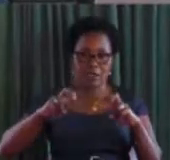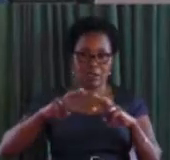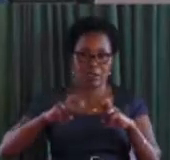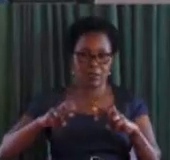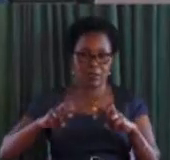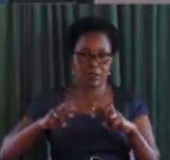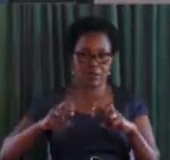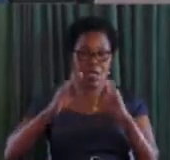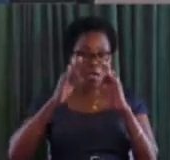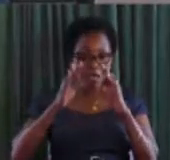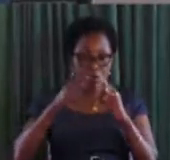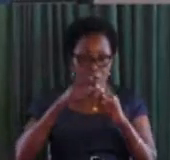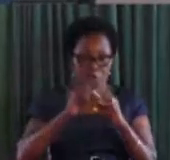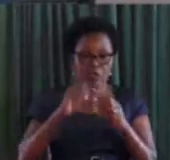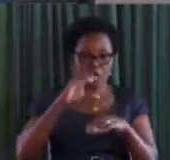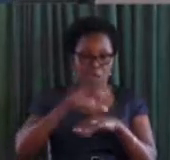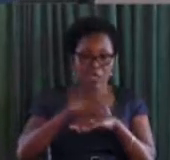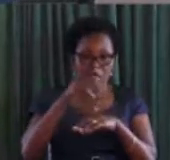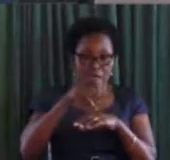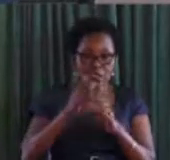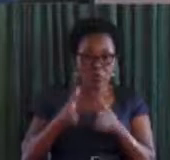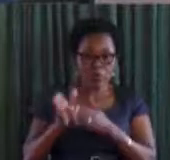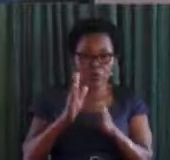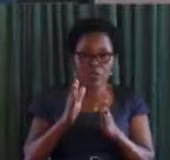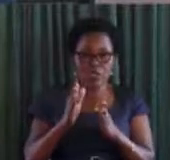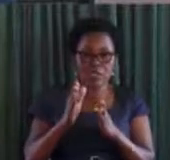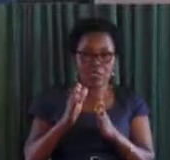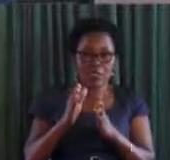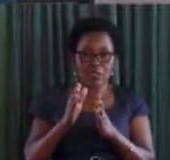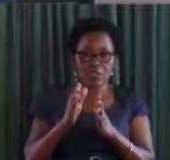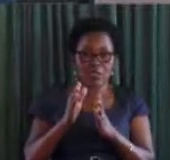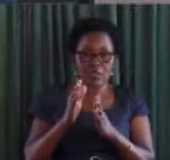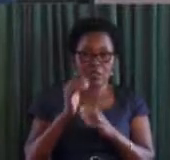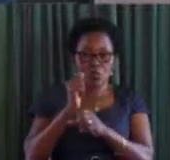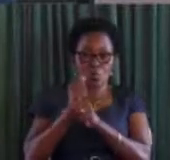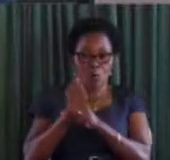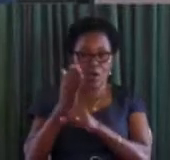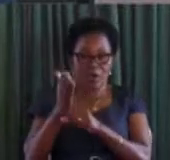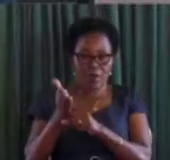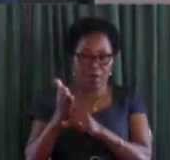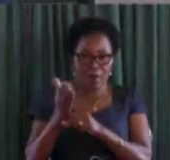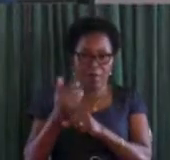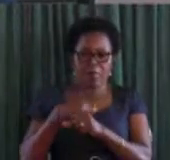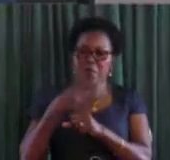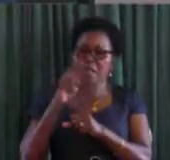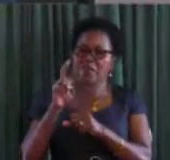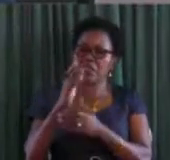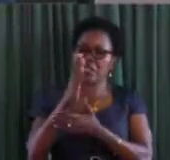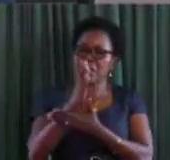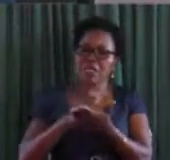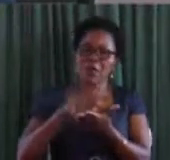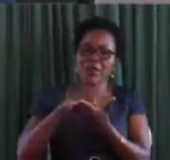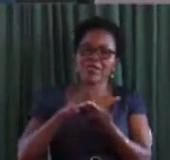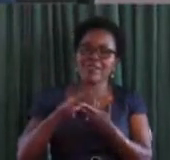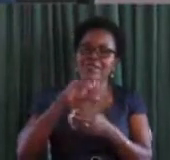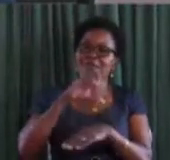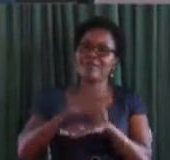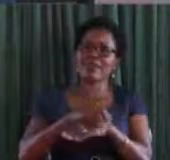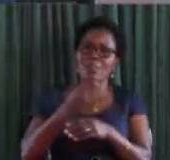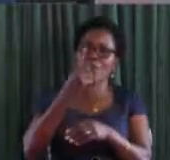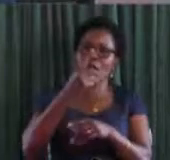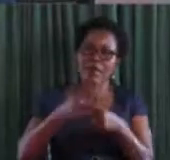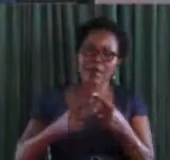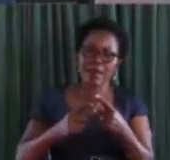if you get the opportunity, God willing, I have seen some matters taking almost 1 year, some others taking 9